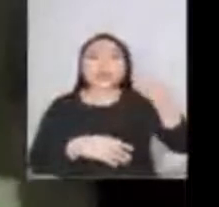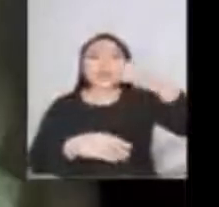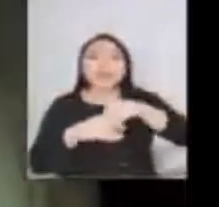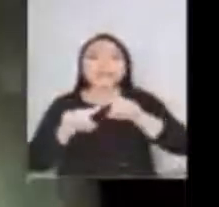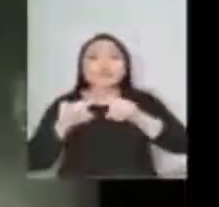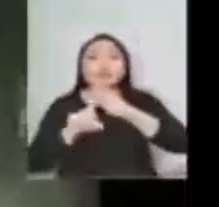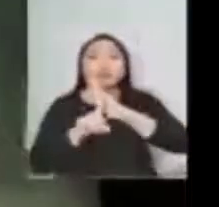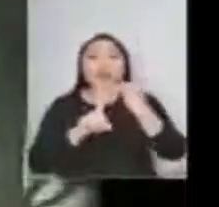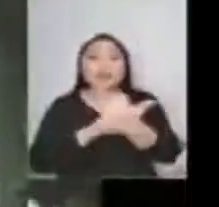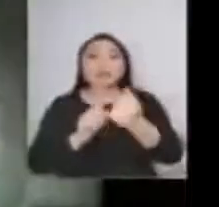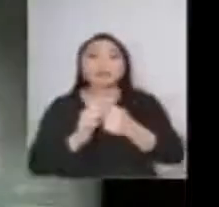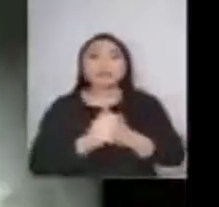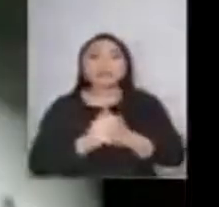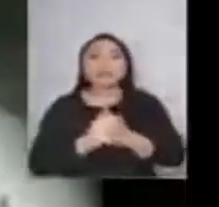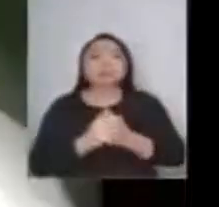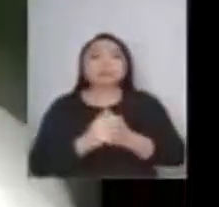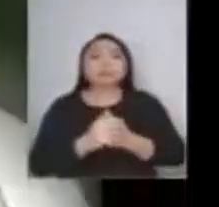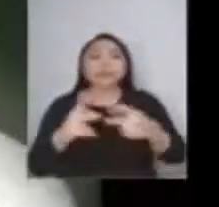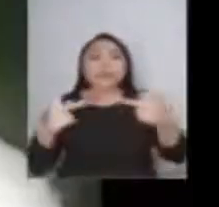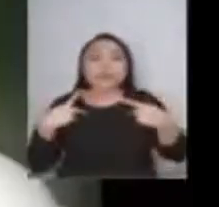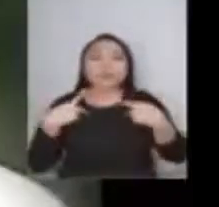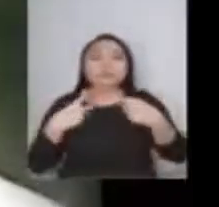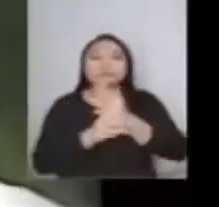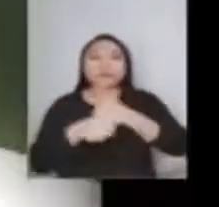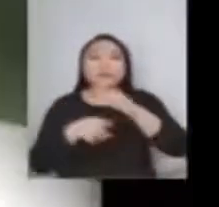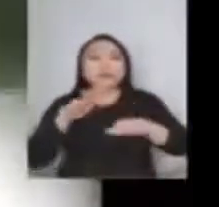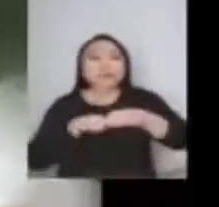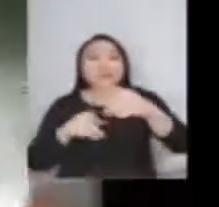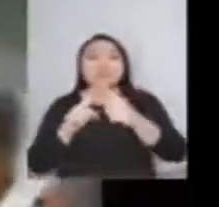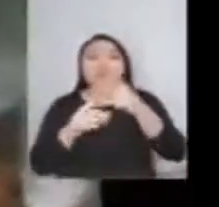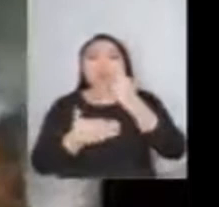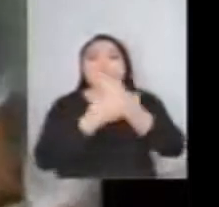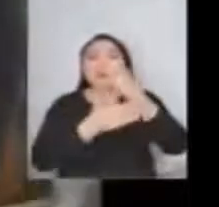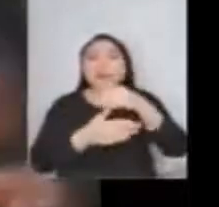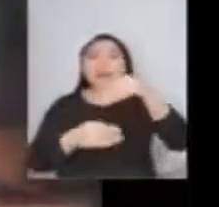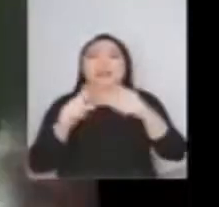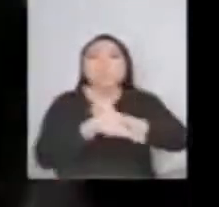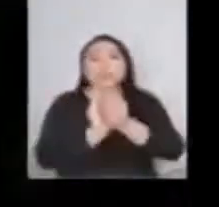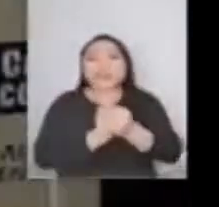the recognition and preservation of cultural identity and integrity, among others.